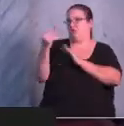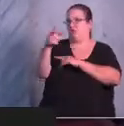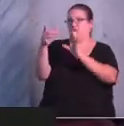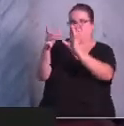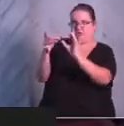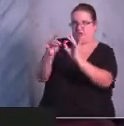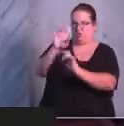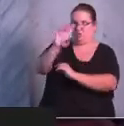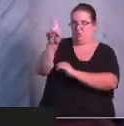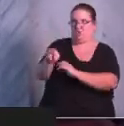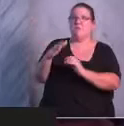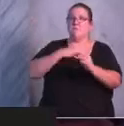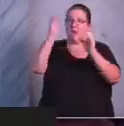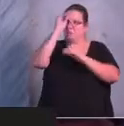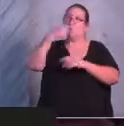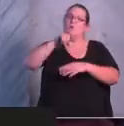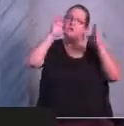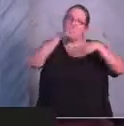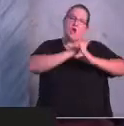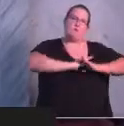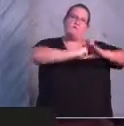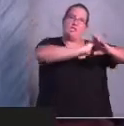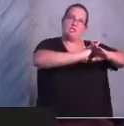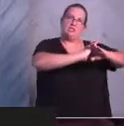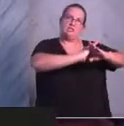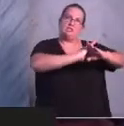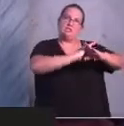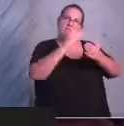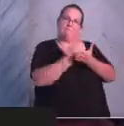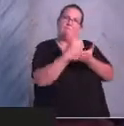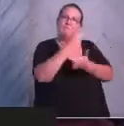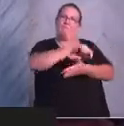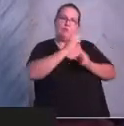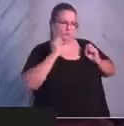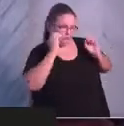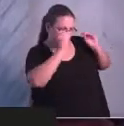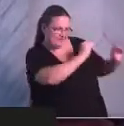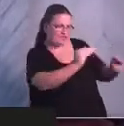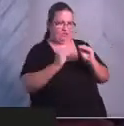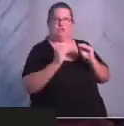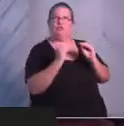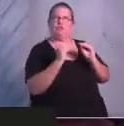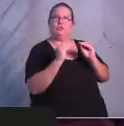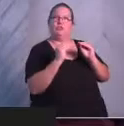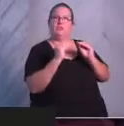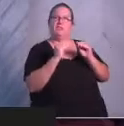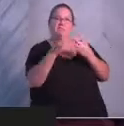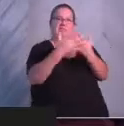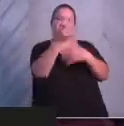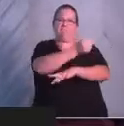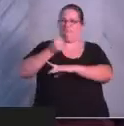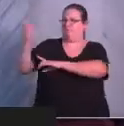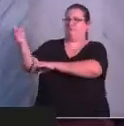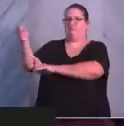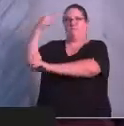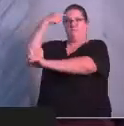In my opinion, we need to focus more on prevention and using these opportunities as an educational tool. The whole purpose of incarceration, at least as it